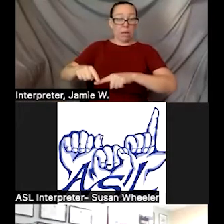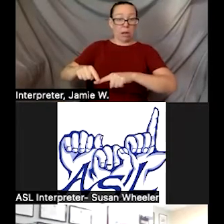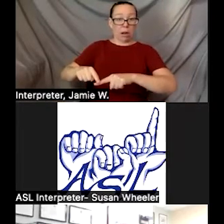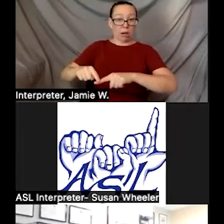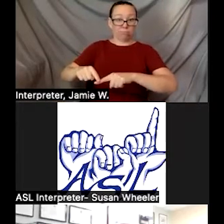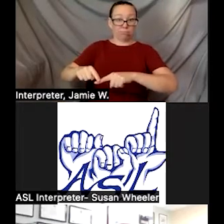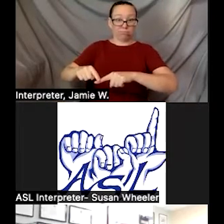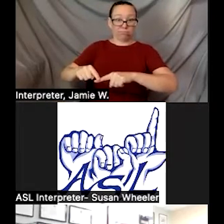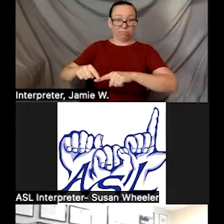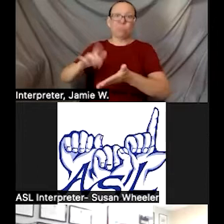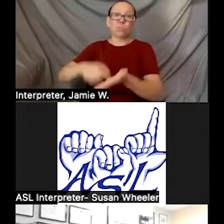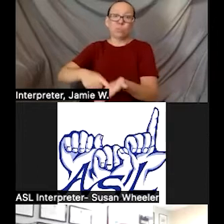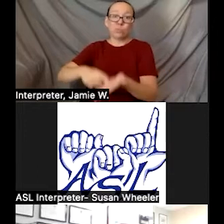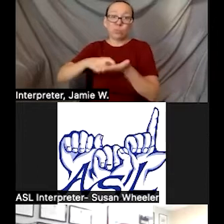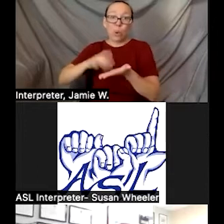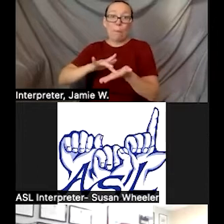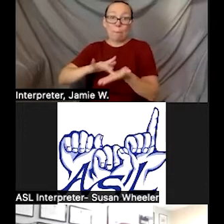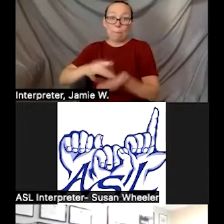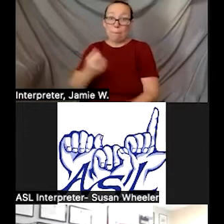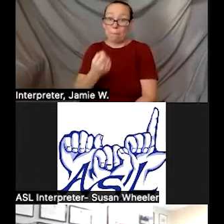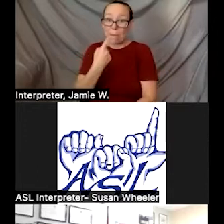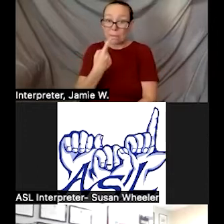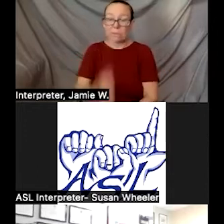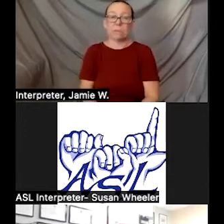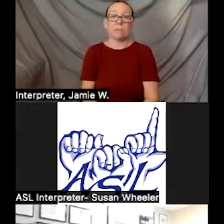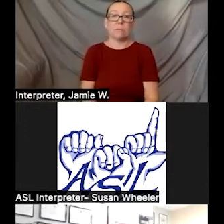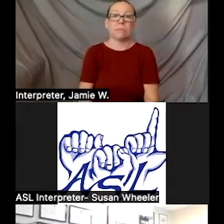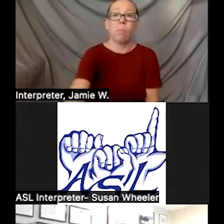medications and other long-term effects. Next.